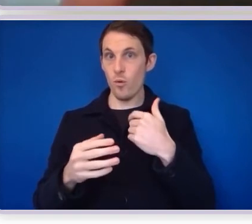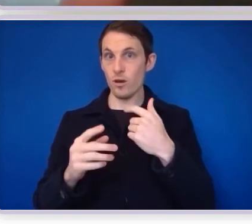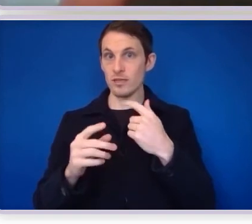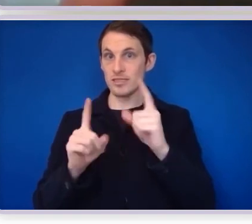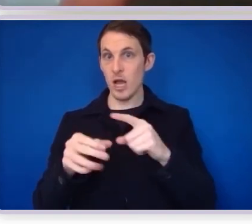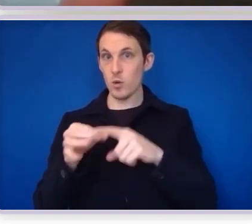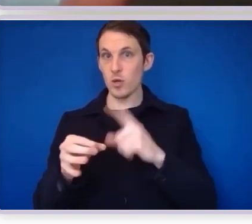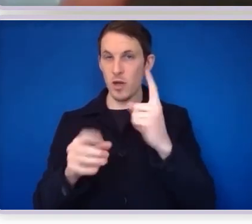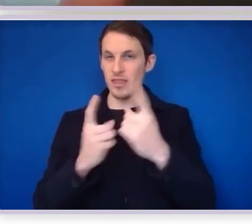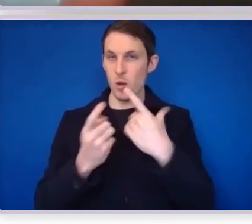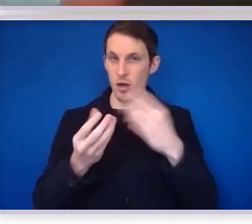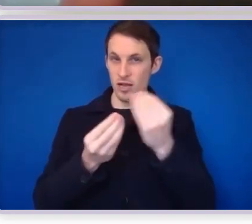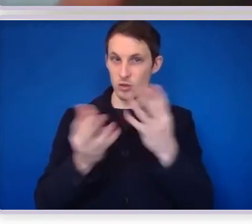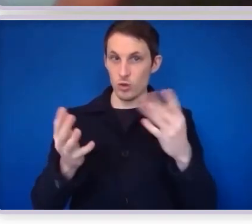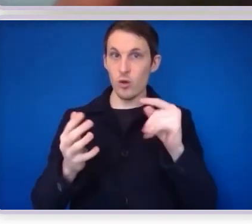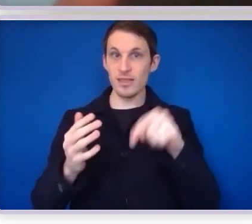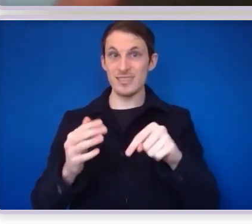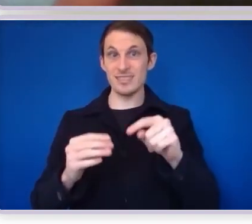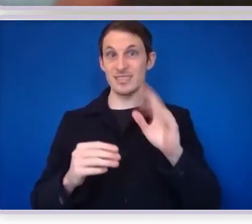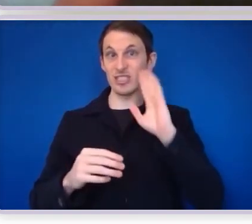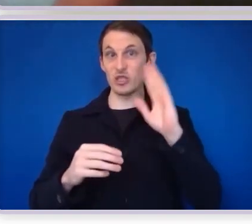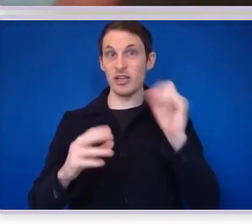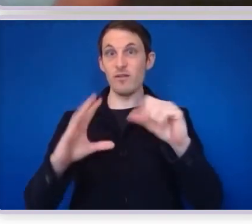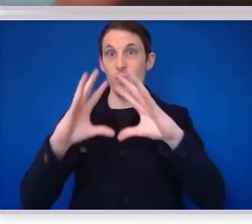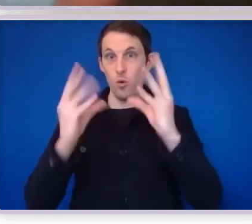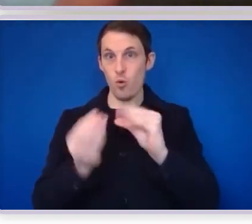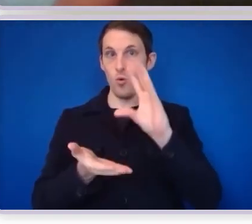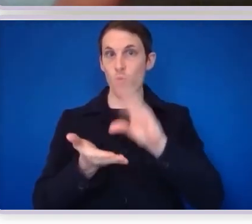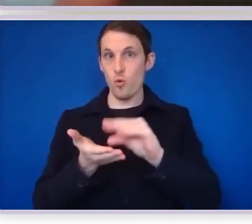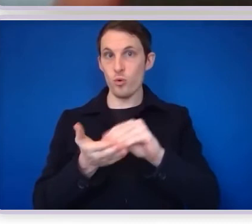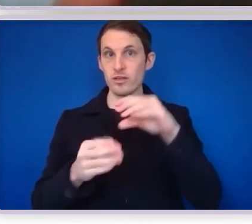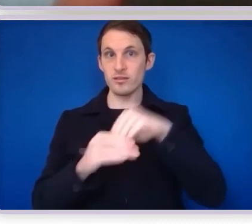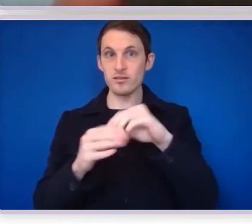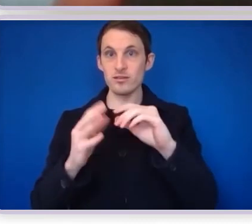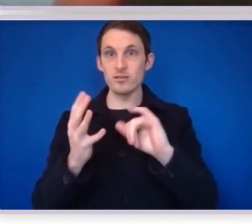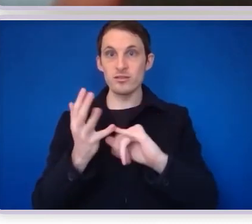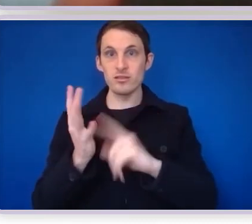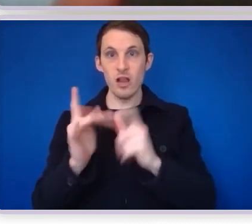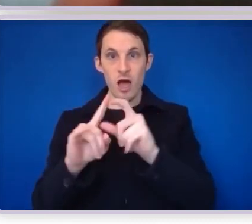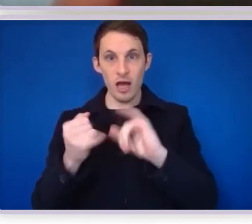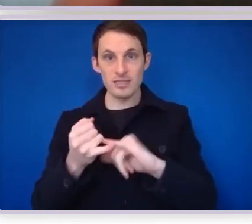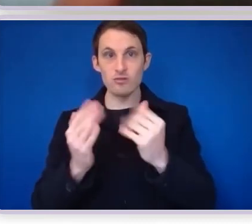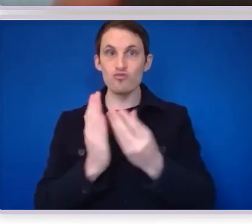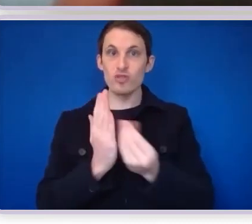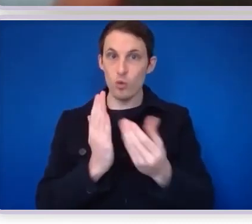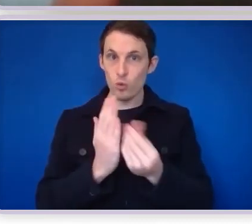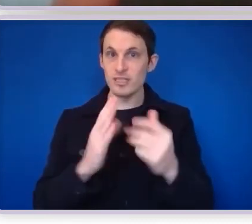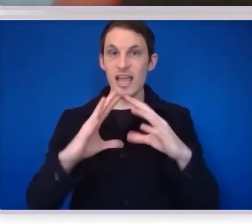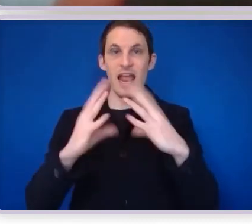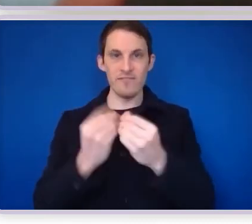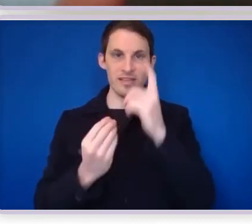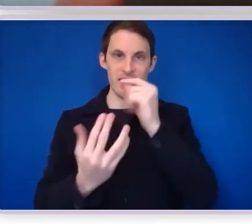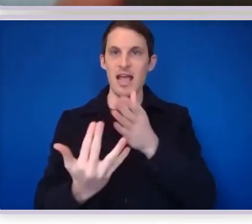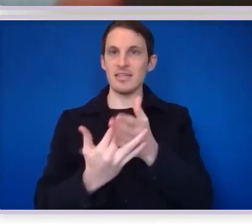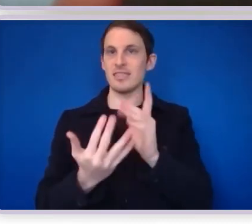everybody is the whole recording of this session, plus the slides and resources about this scheme will be available later on the